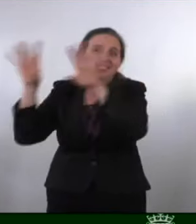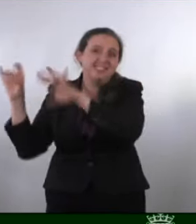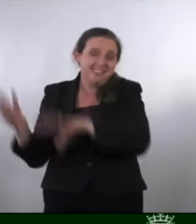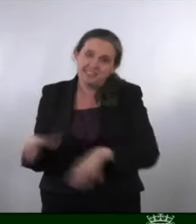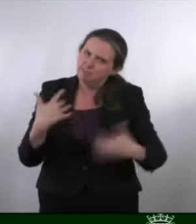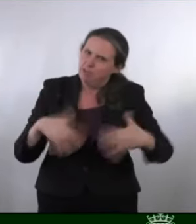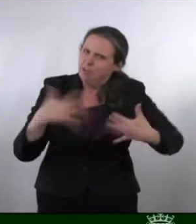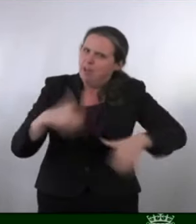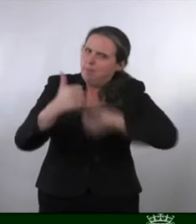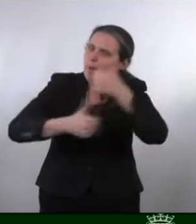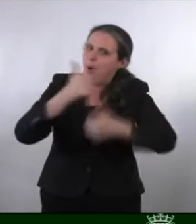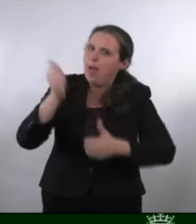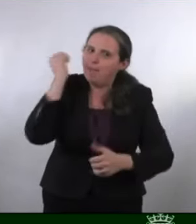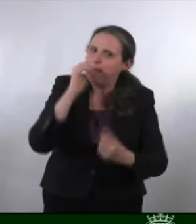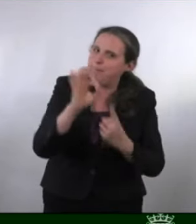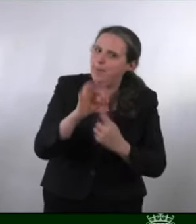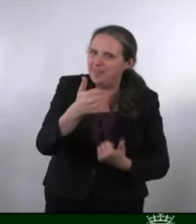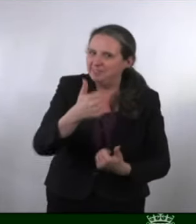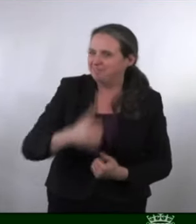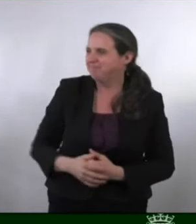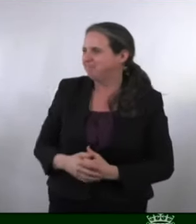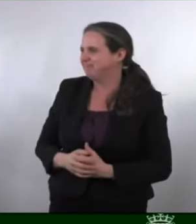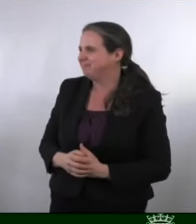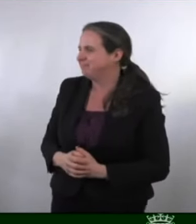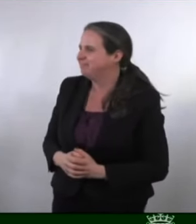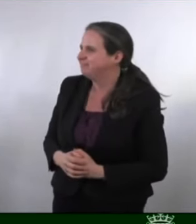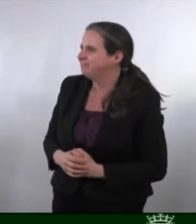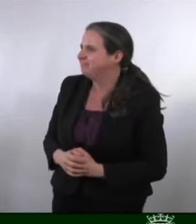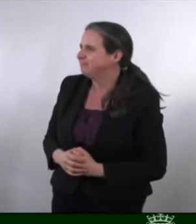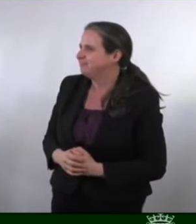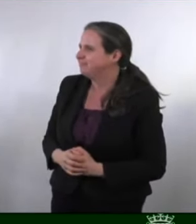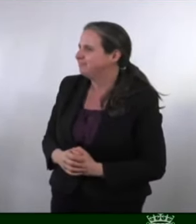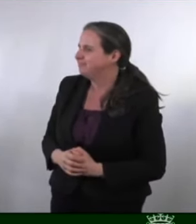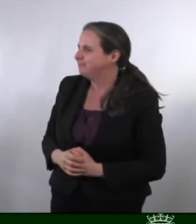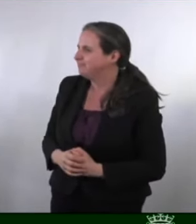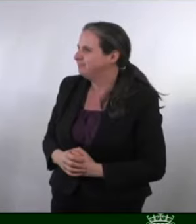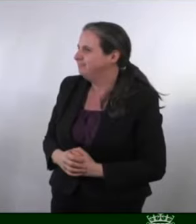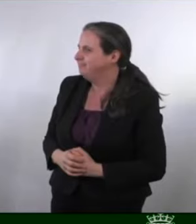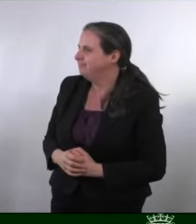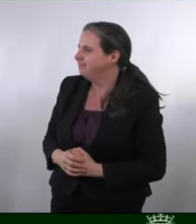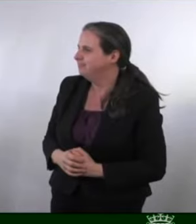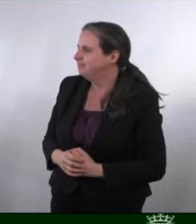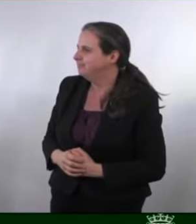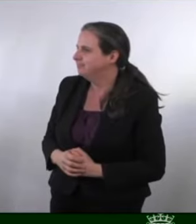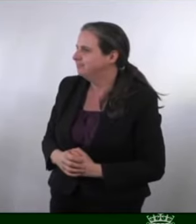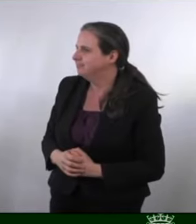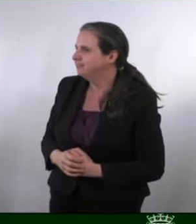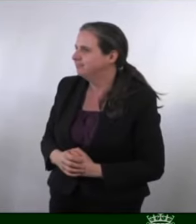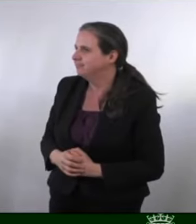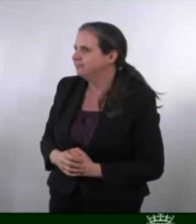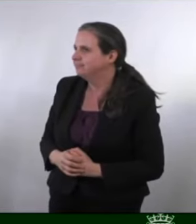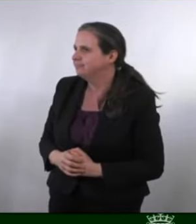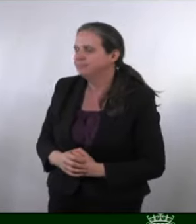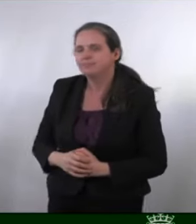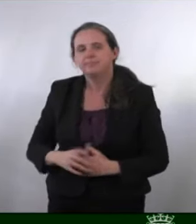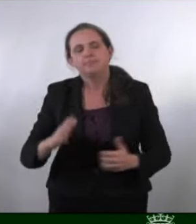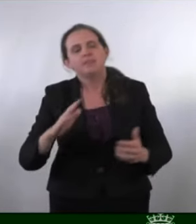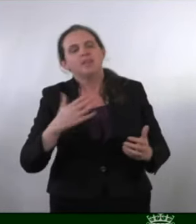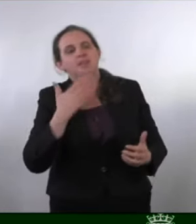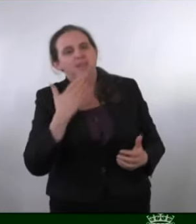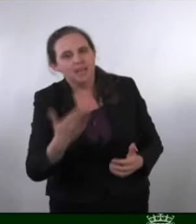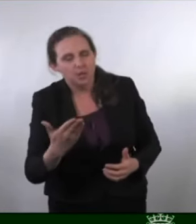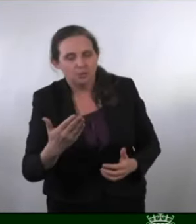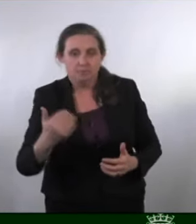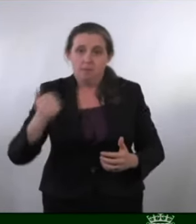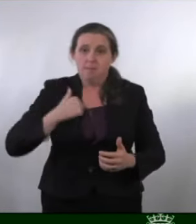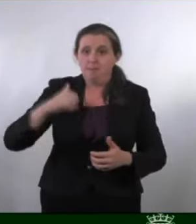Speaker. And Small Business Saturday is only a couple of days after the lifting of this lockdown, but the fantastic small businesses in